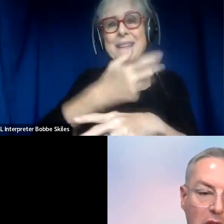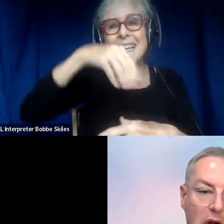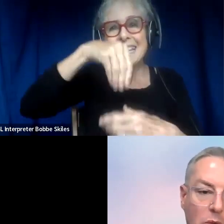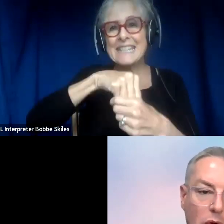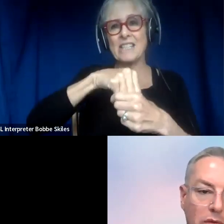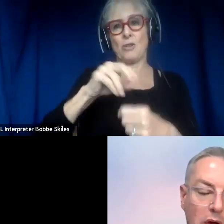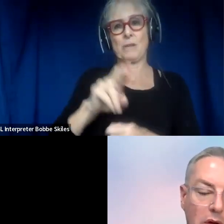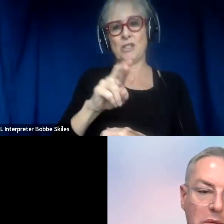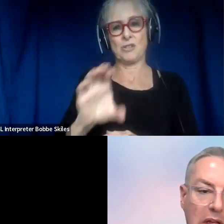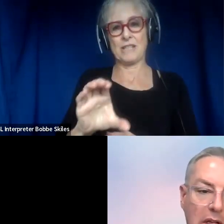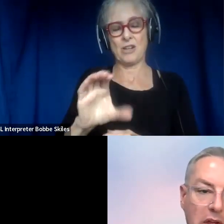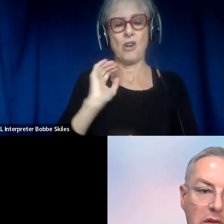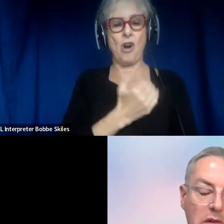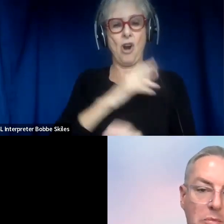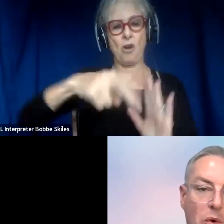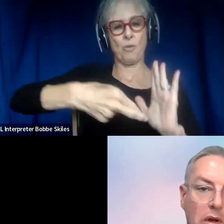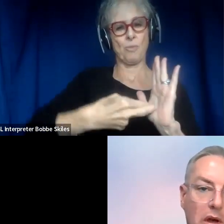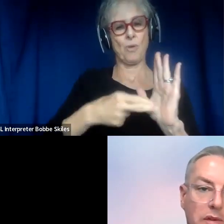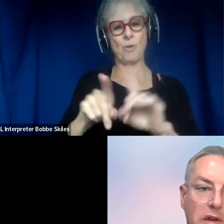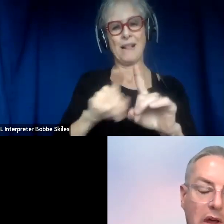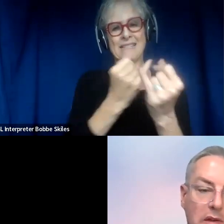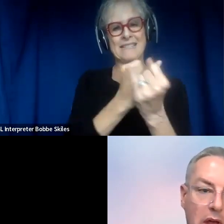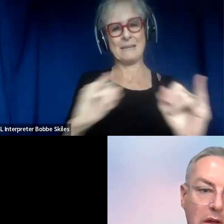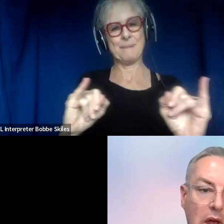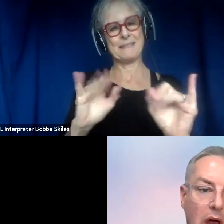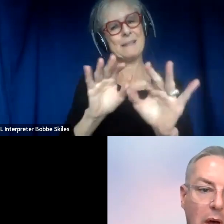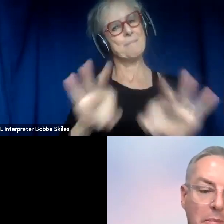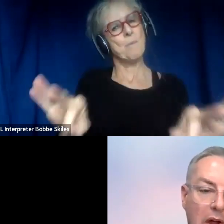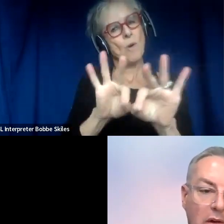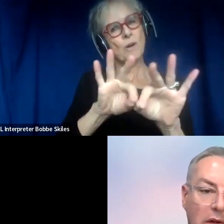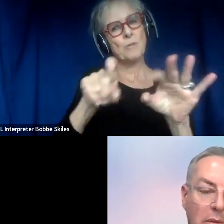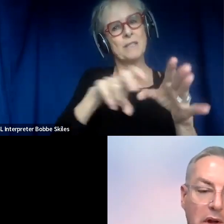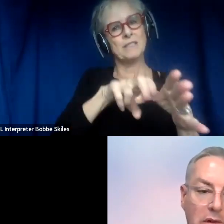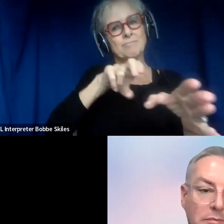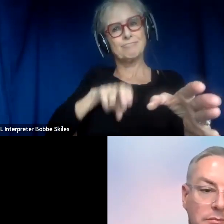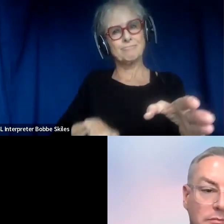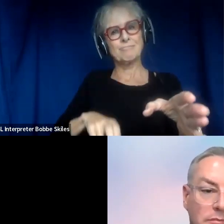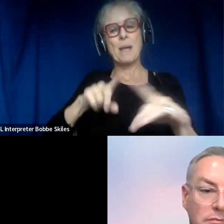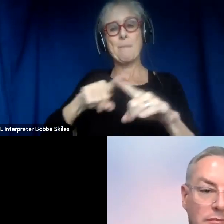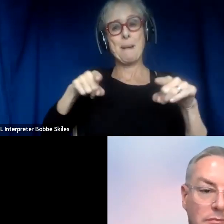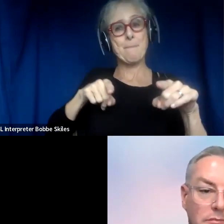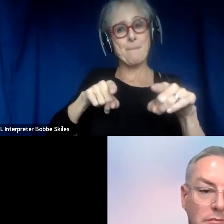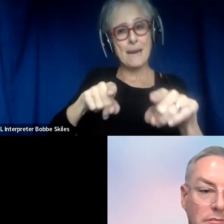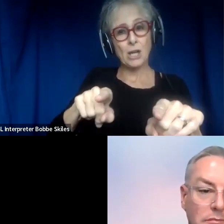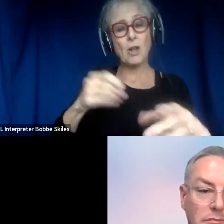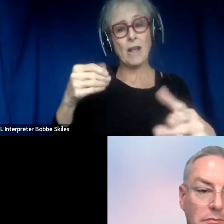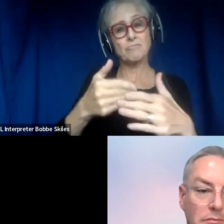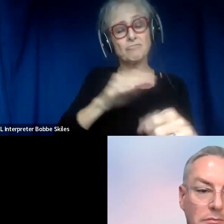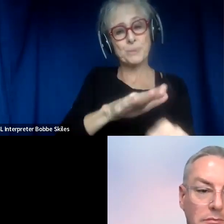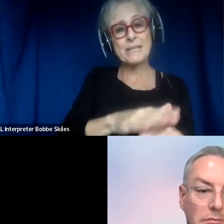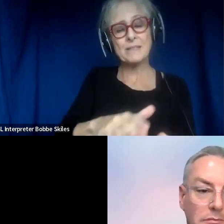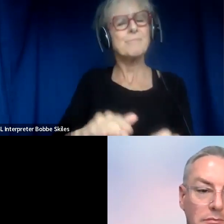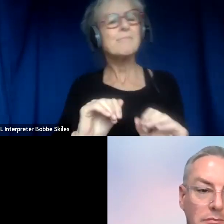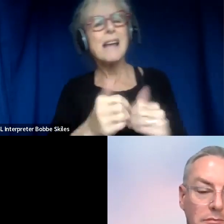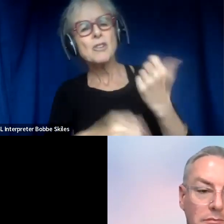center, that our role of being independent is important enough to stay outside, but parallel and present. And how do you